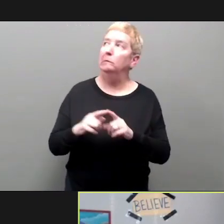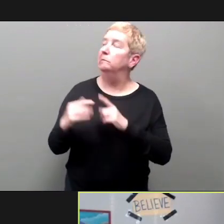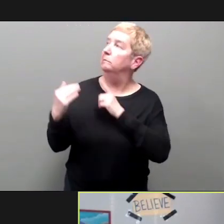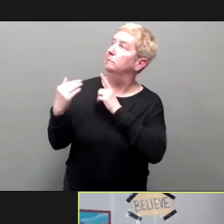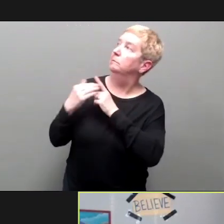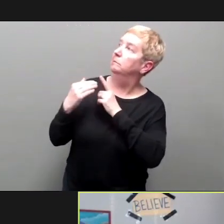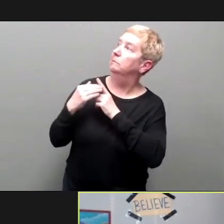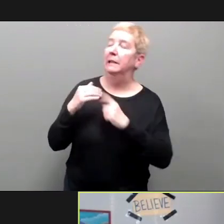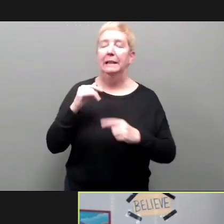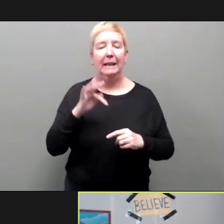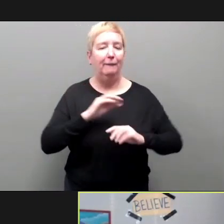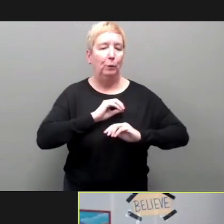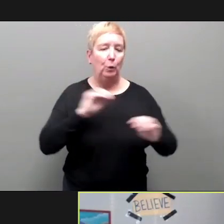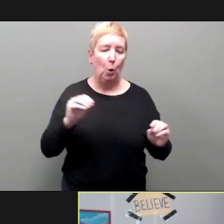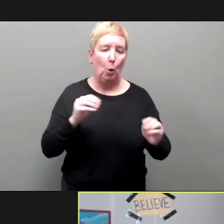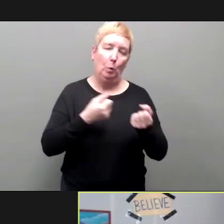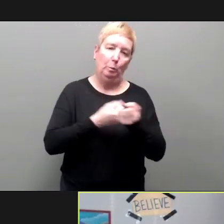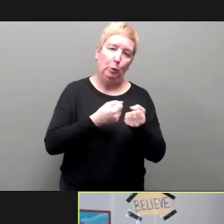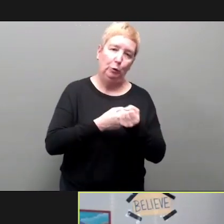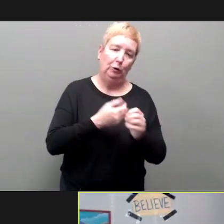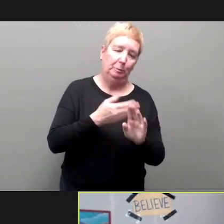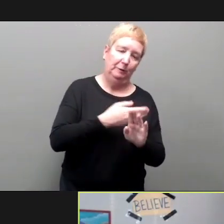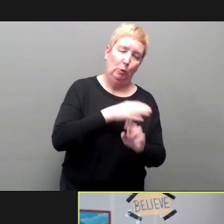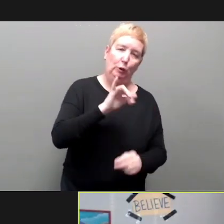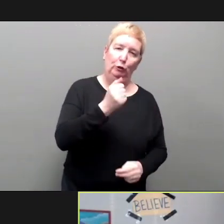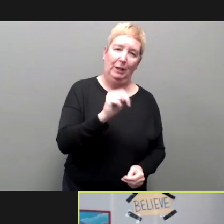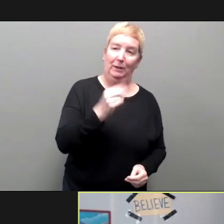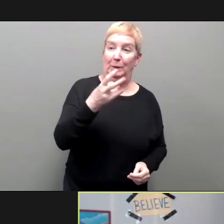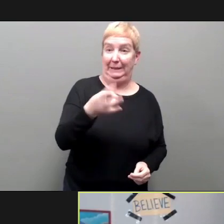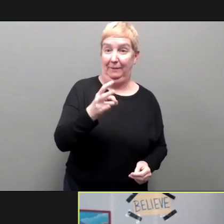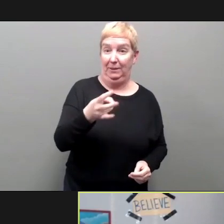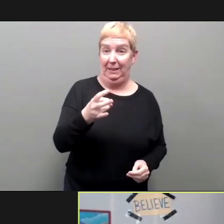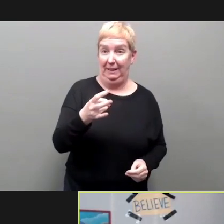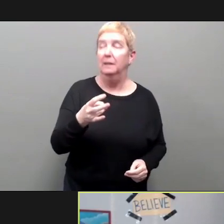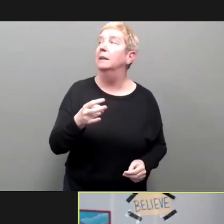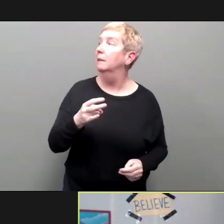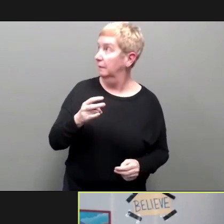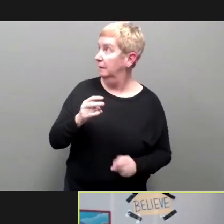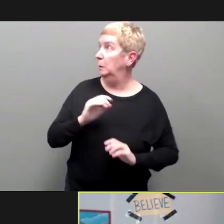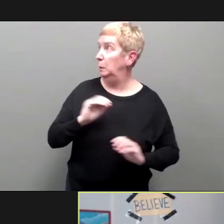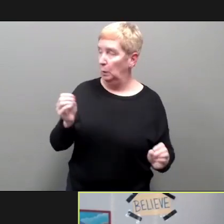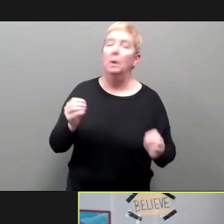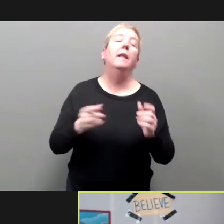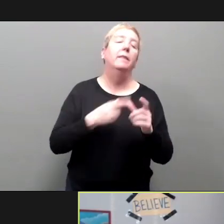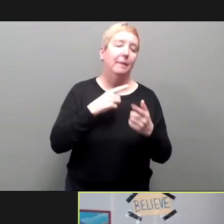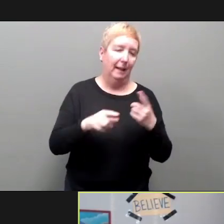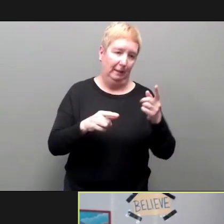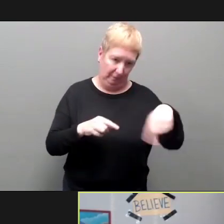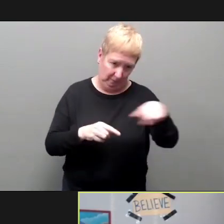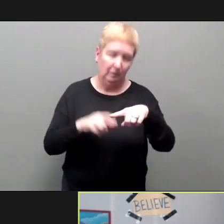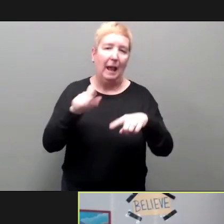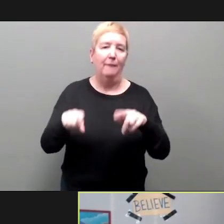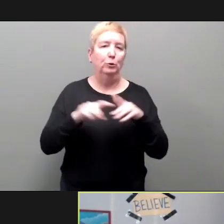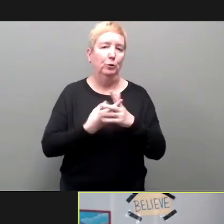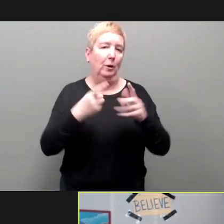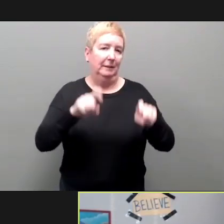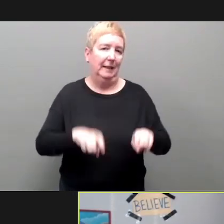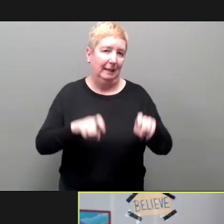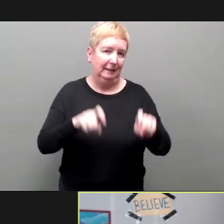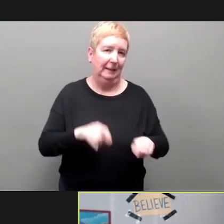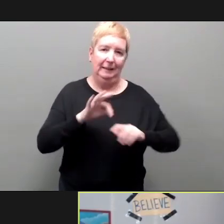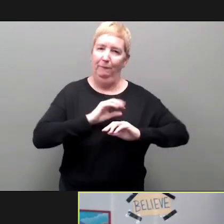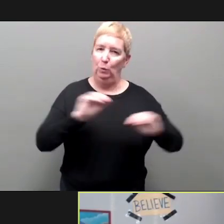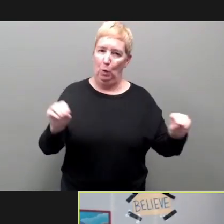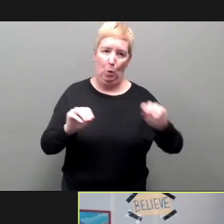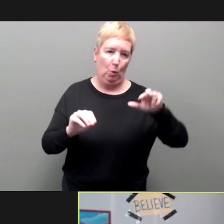get your boosters on the 17th, for the group that is required to get boosters, that group also has to start getting tested as well. Is that